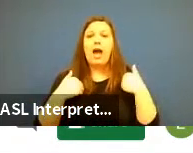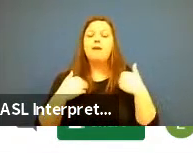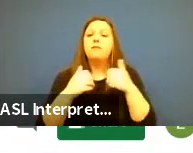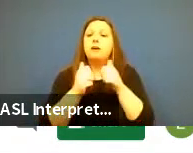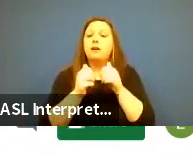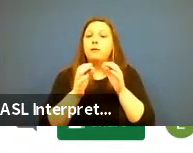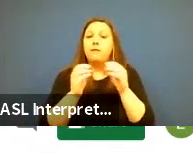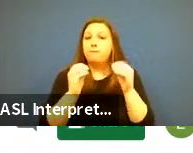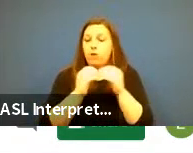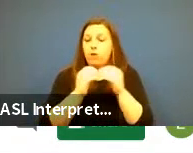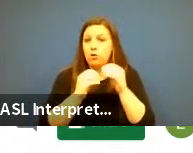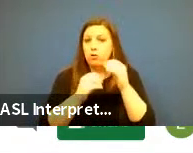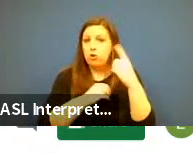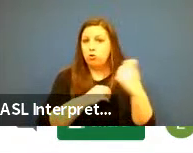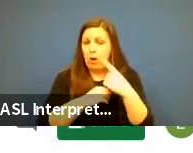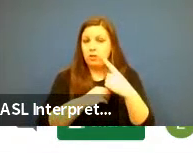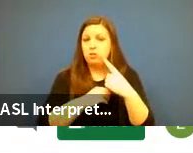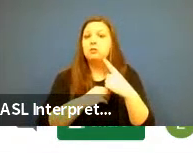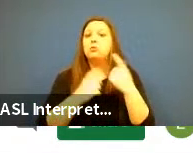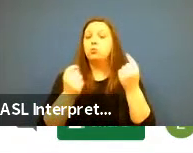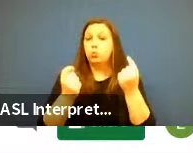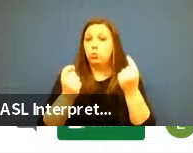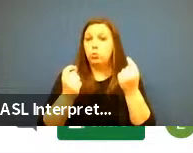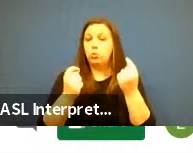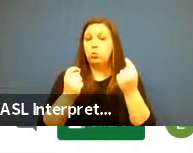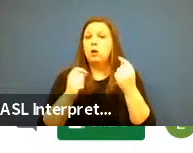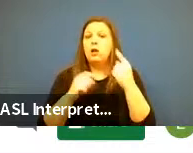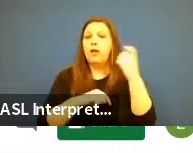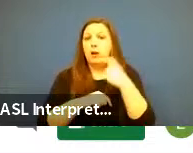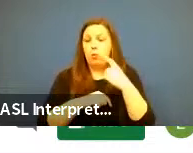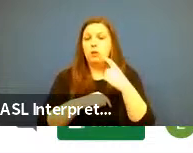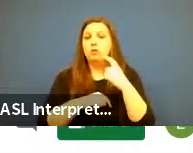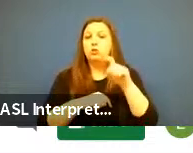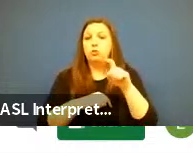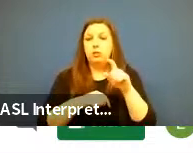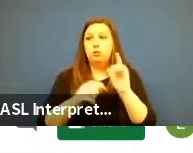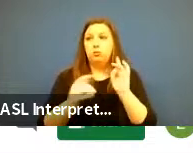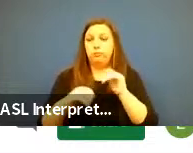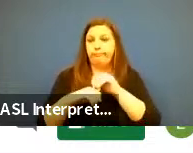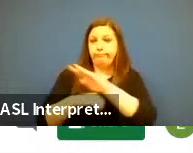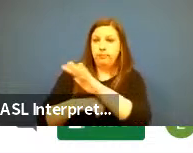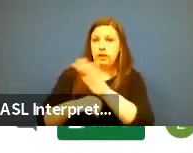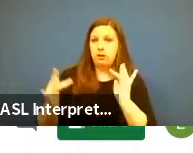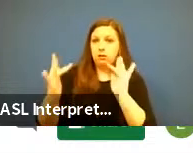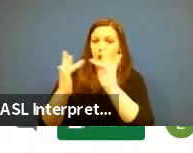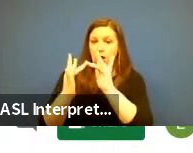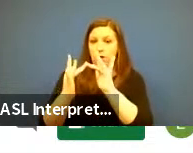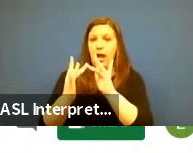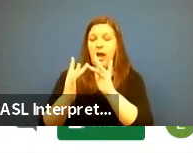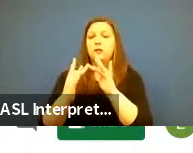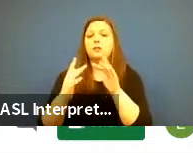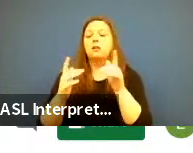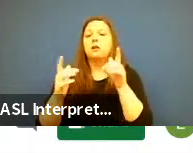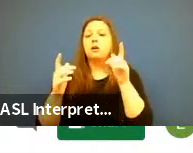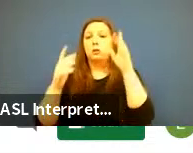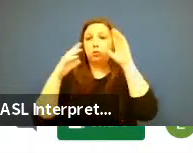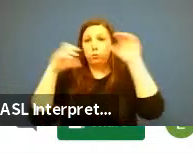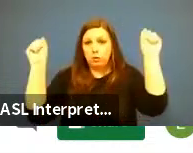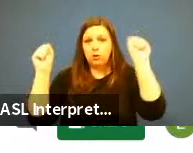send those questions or contact the superintendent or the president of the